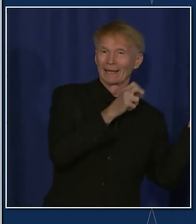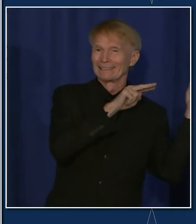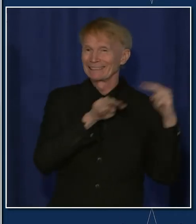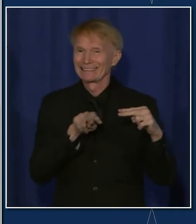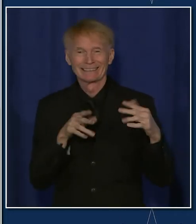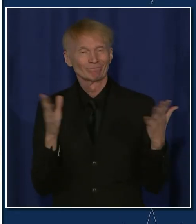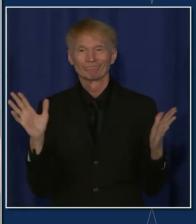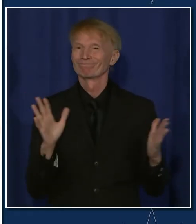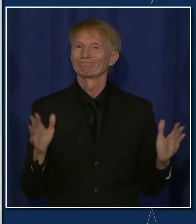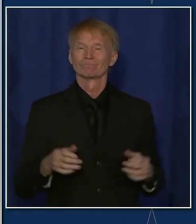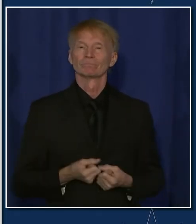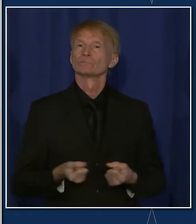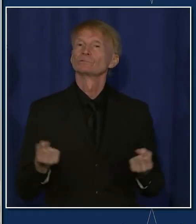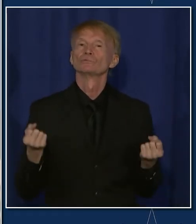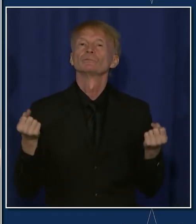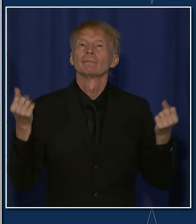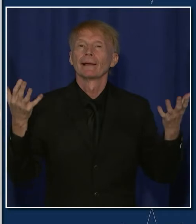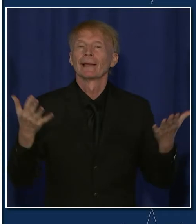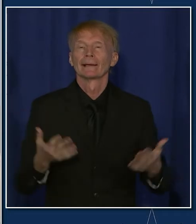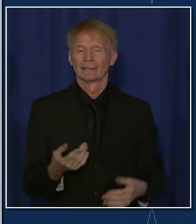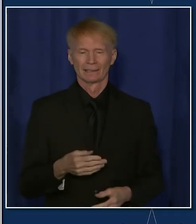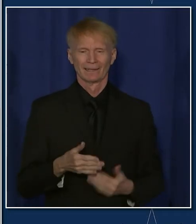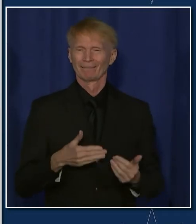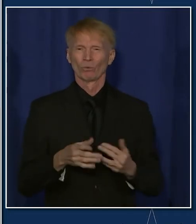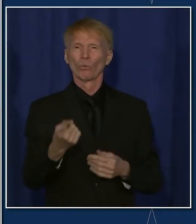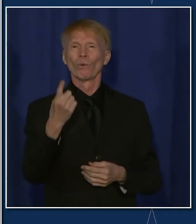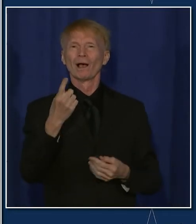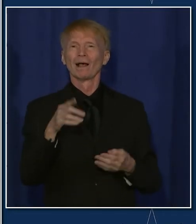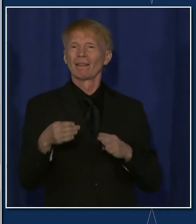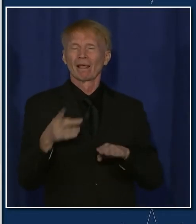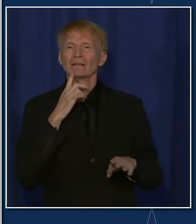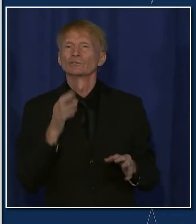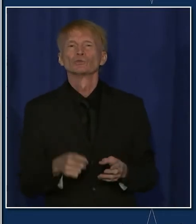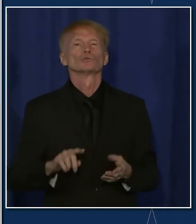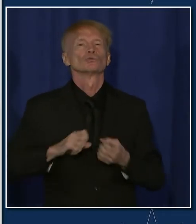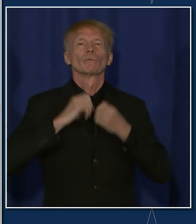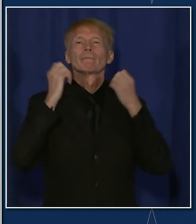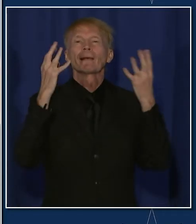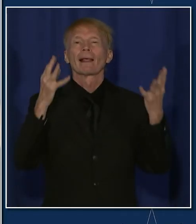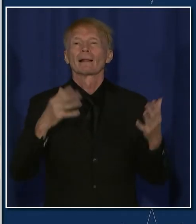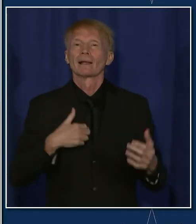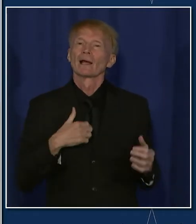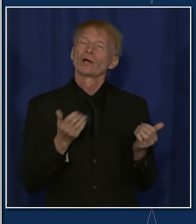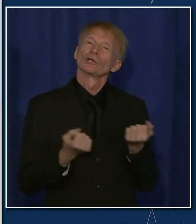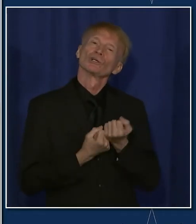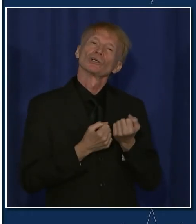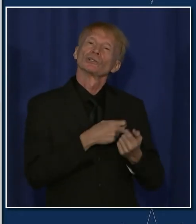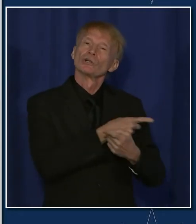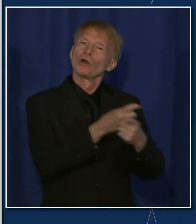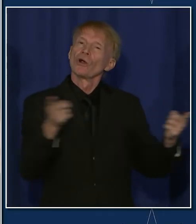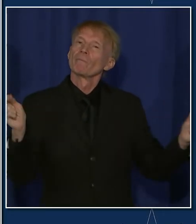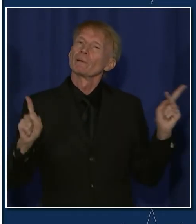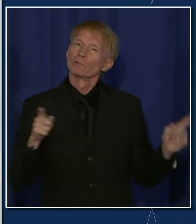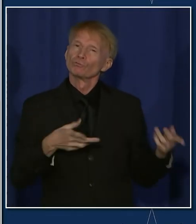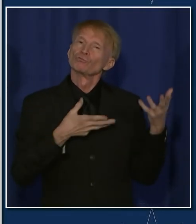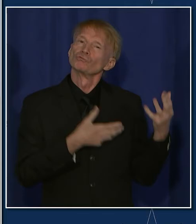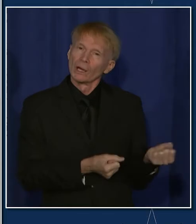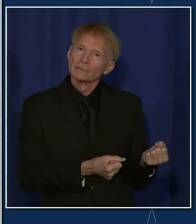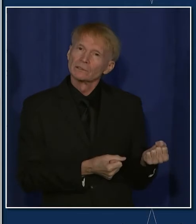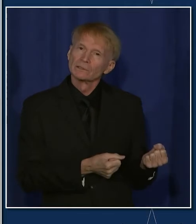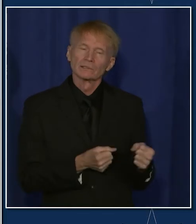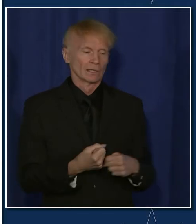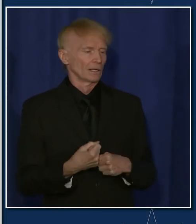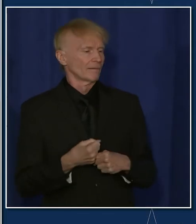is too many. I urge every African-American leader, every trusted voice, urge the people that you affect